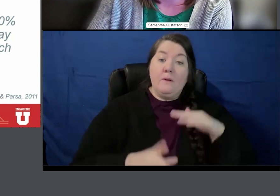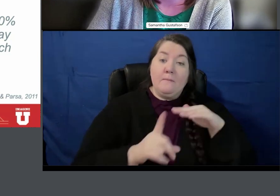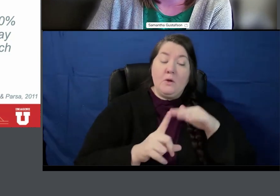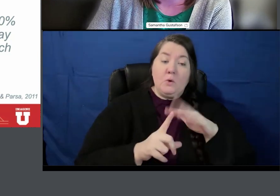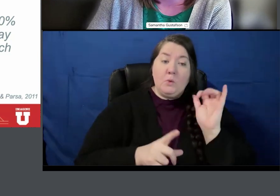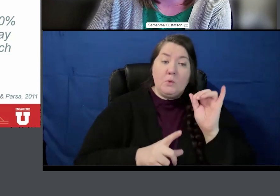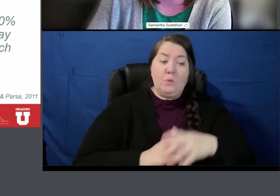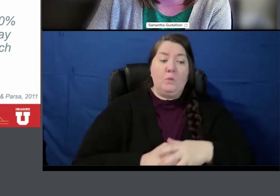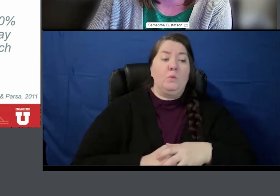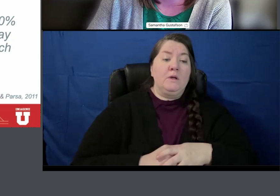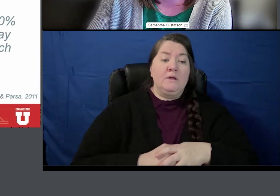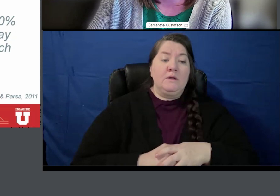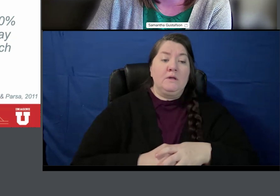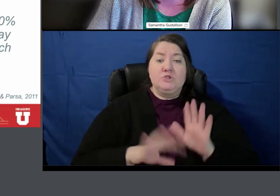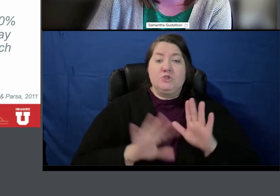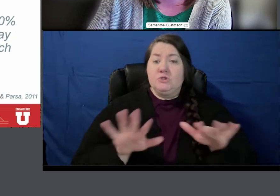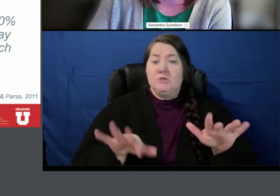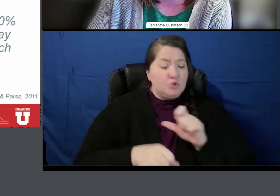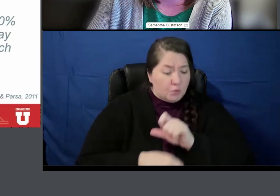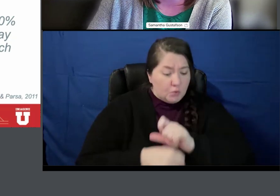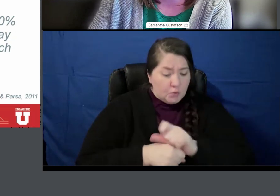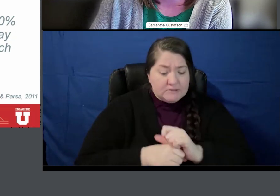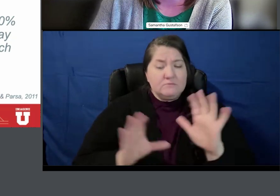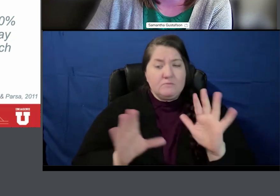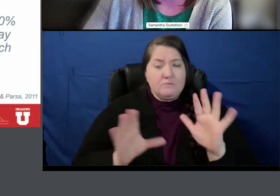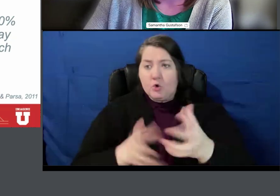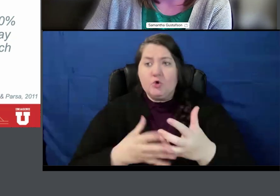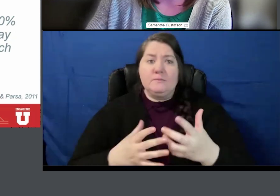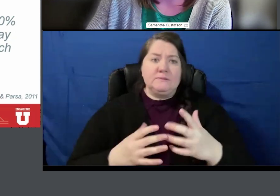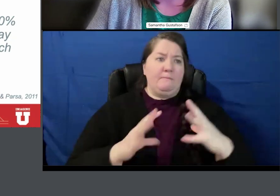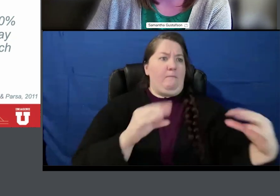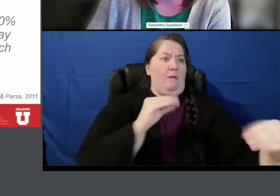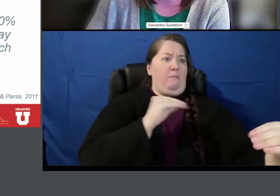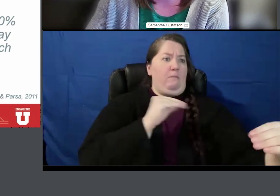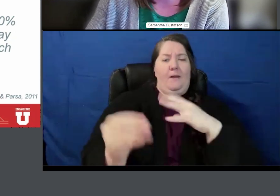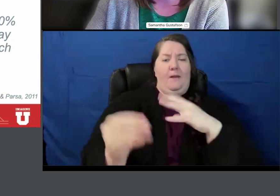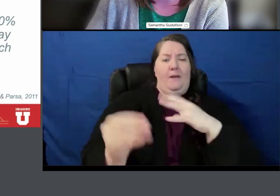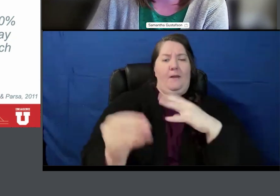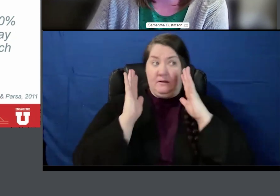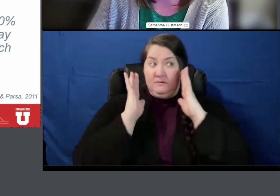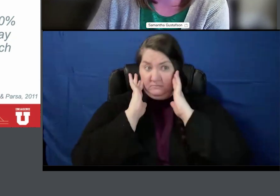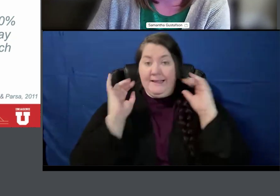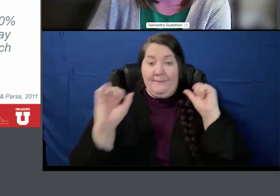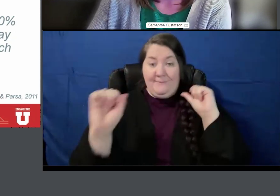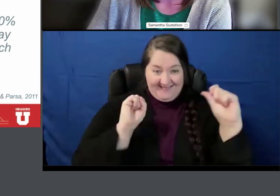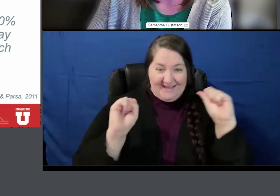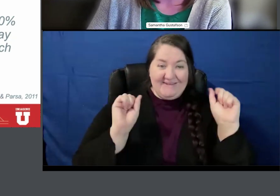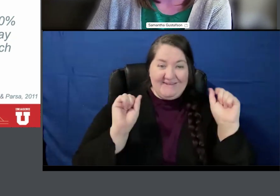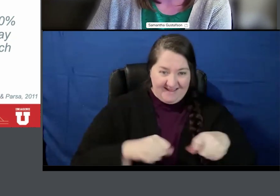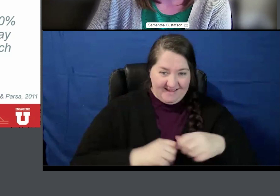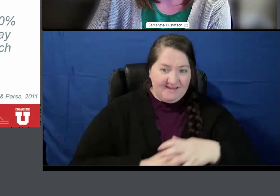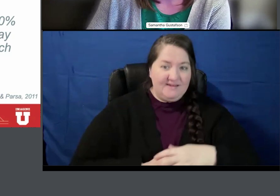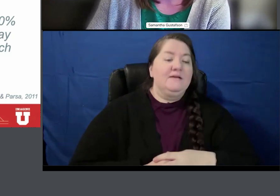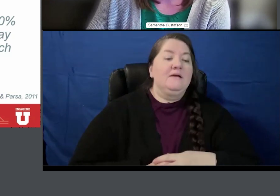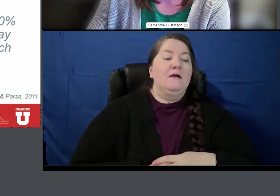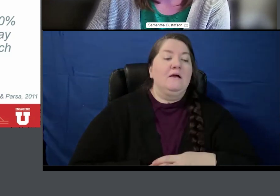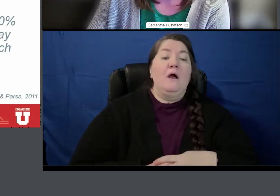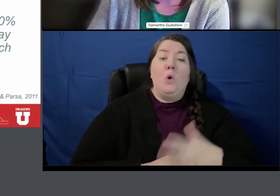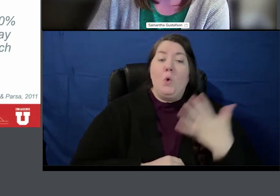children themselves, even when they're working in small groups, can be pretty loud sources of noise. And this